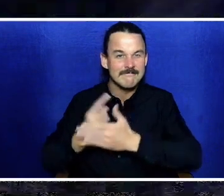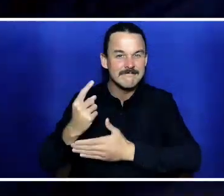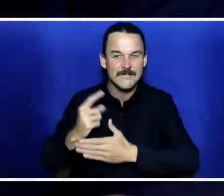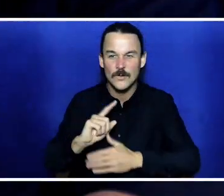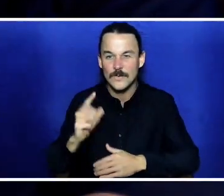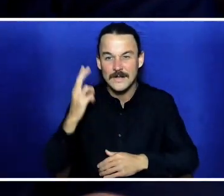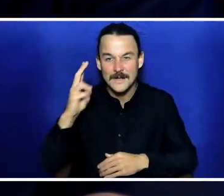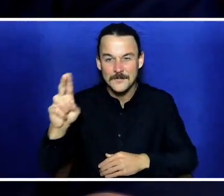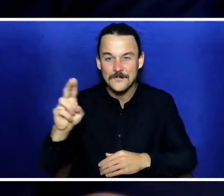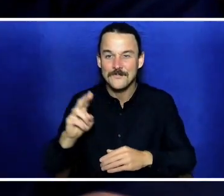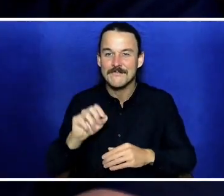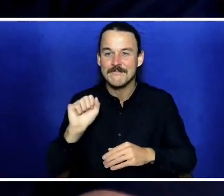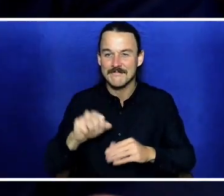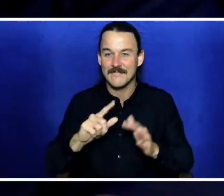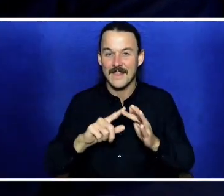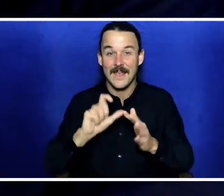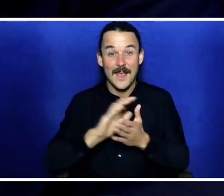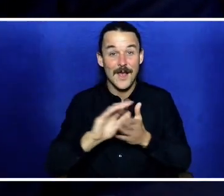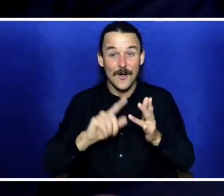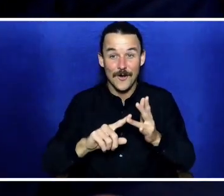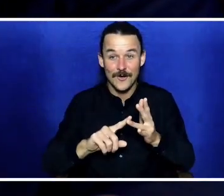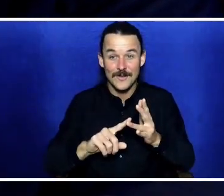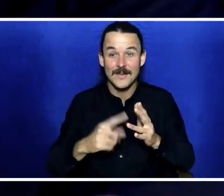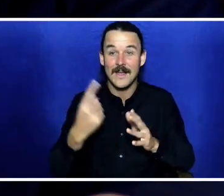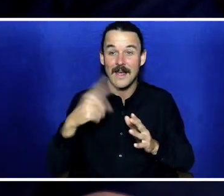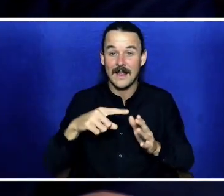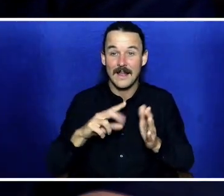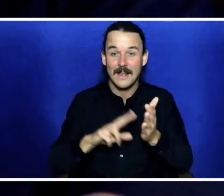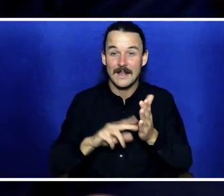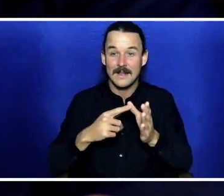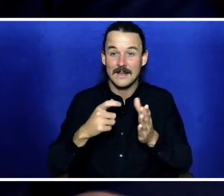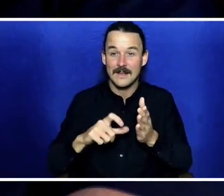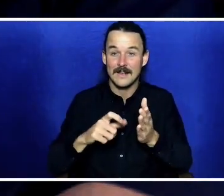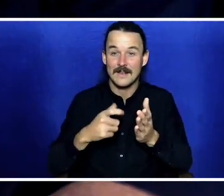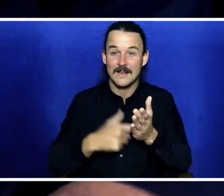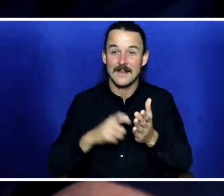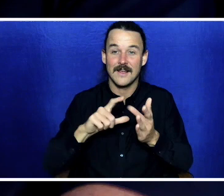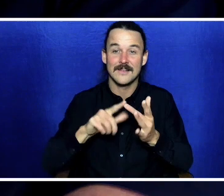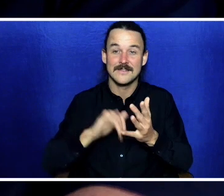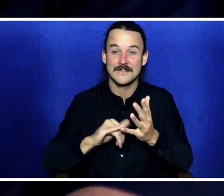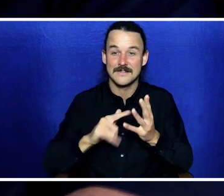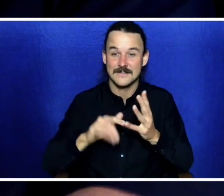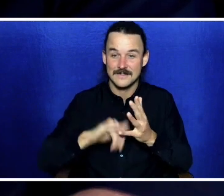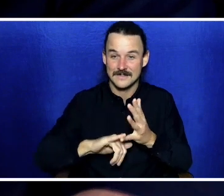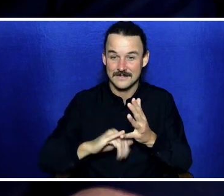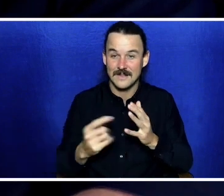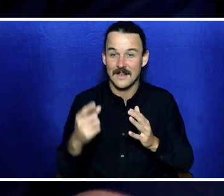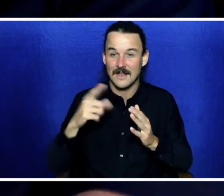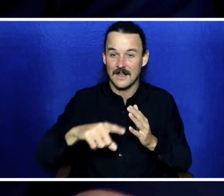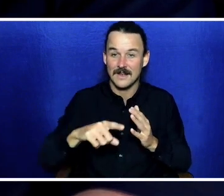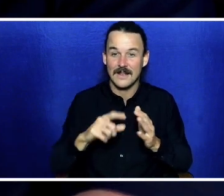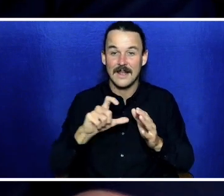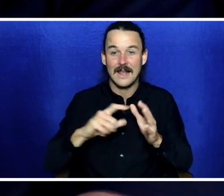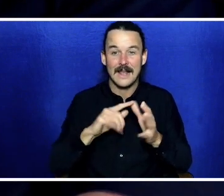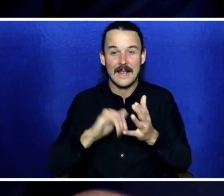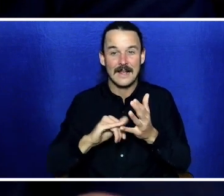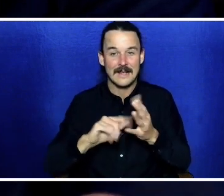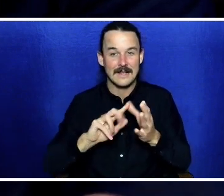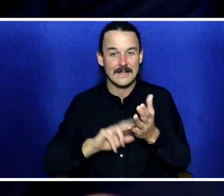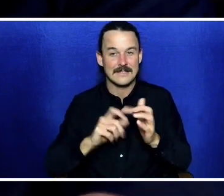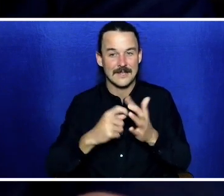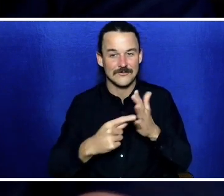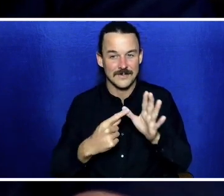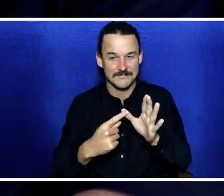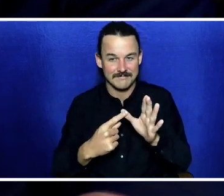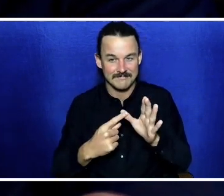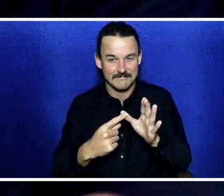and Cassandra by Simon Brookard and Constantine Costi. Myths are stories which tell us about